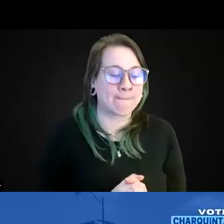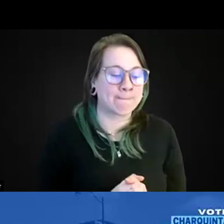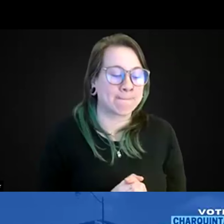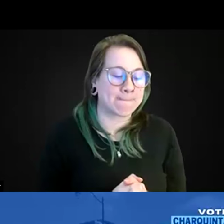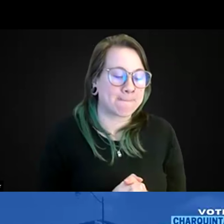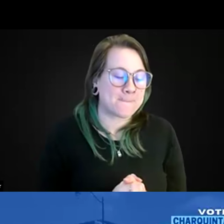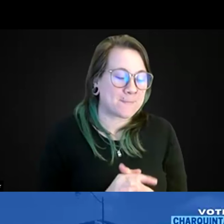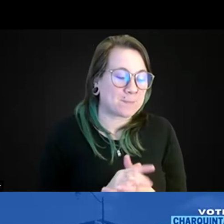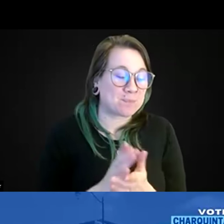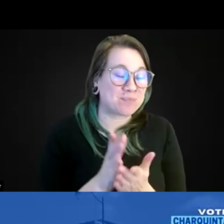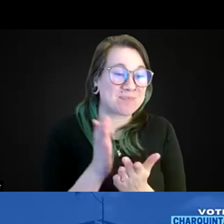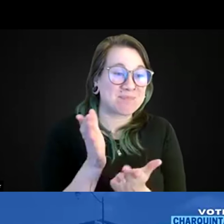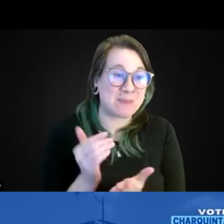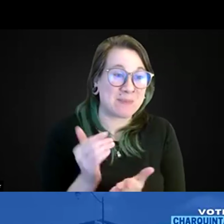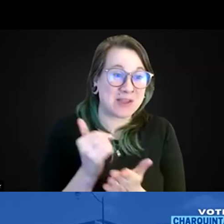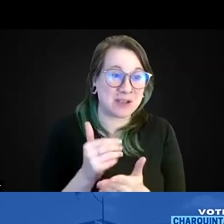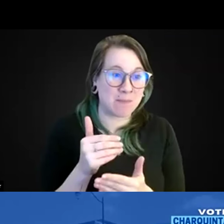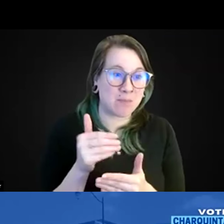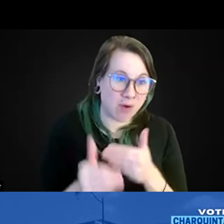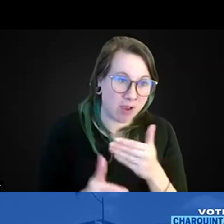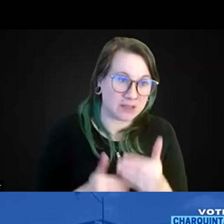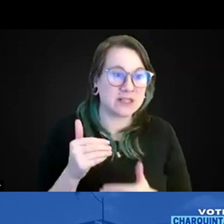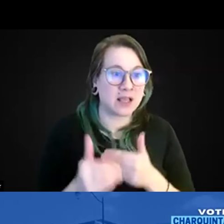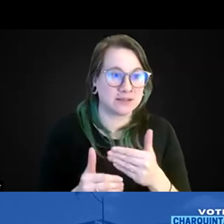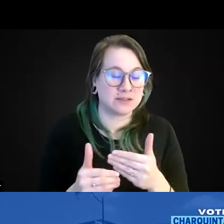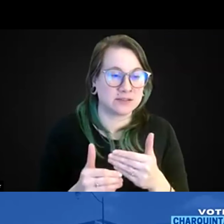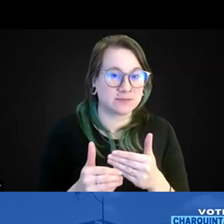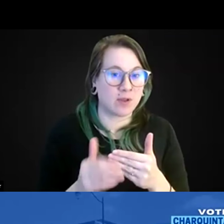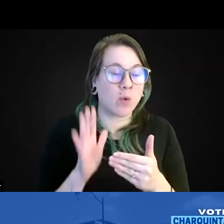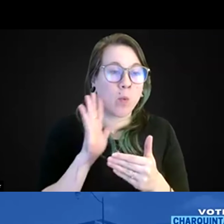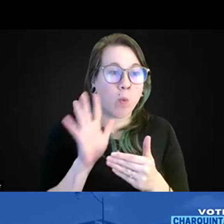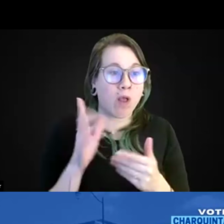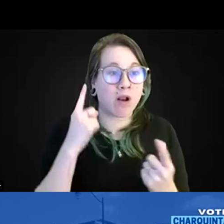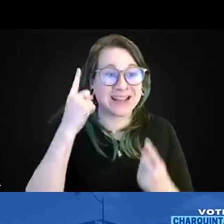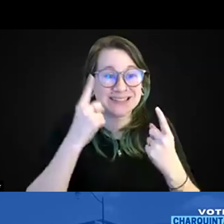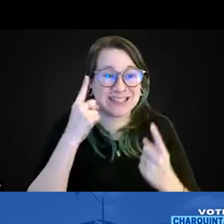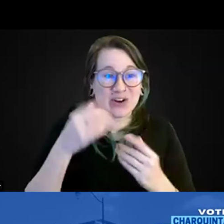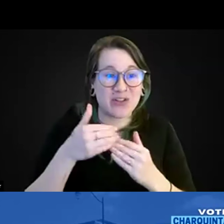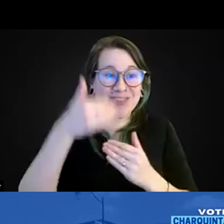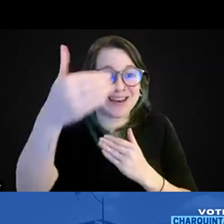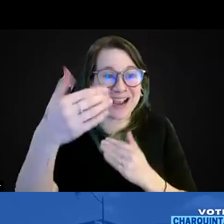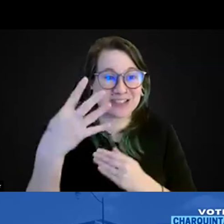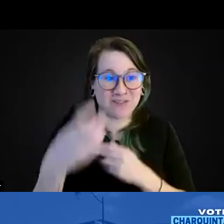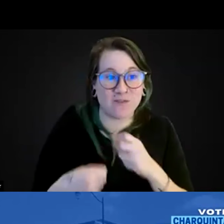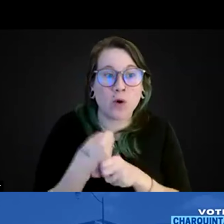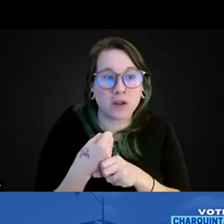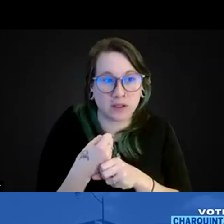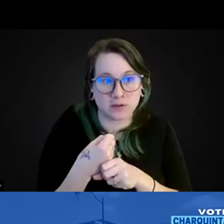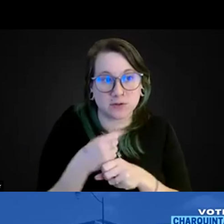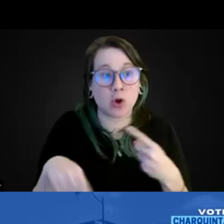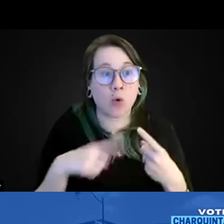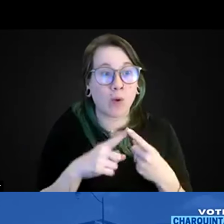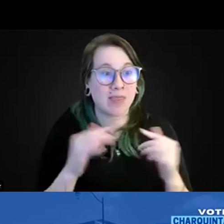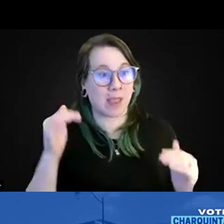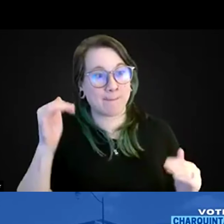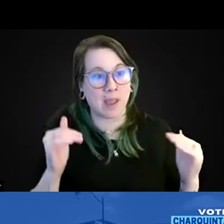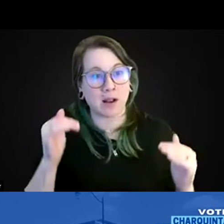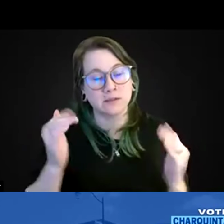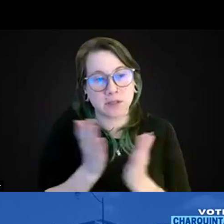the budget process takes into account the next 4 years. When they balance a